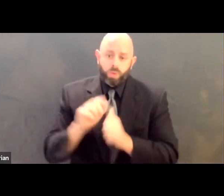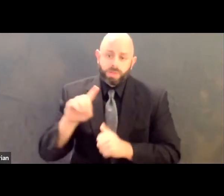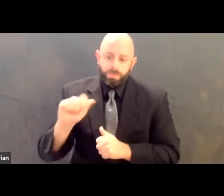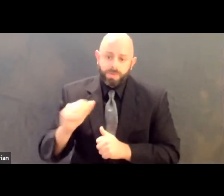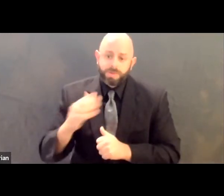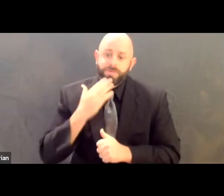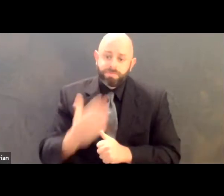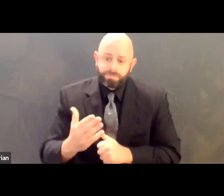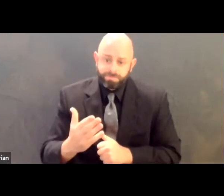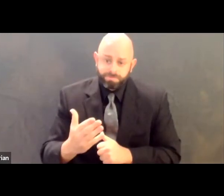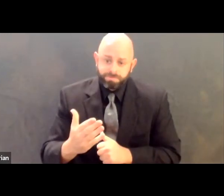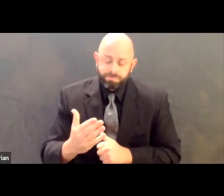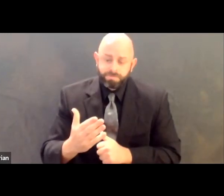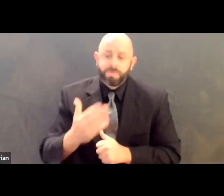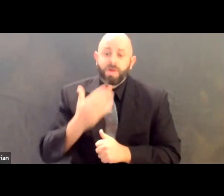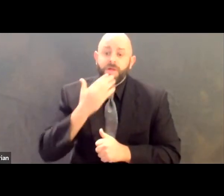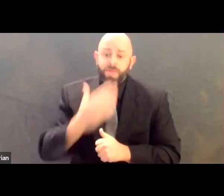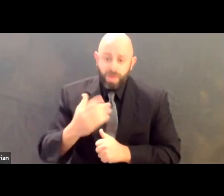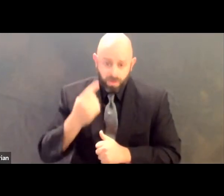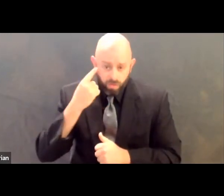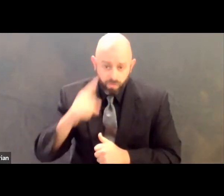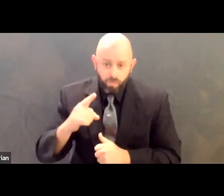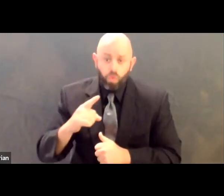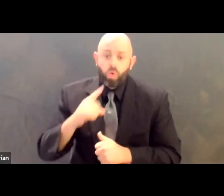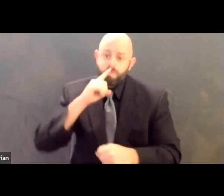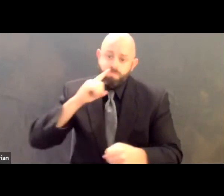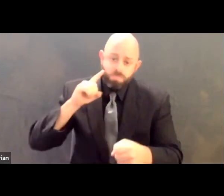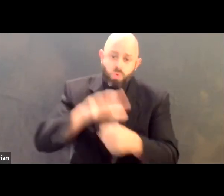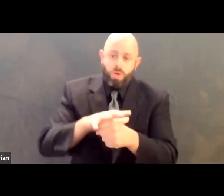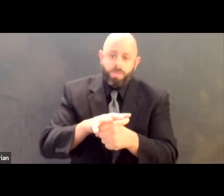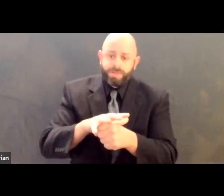Thank you for making real the promises of the